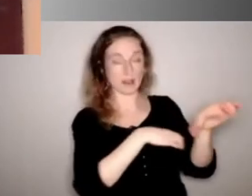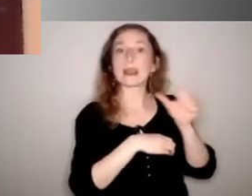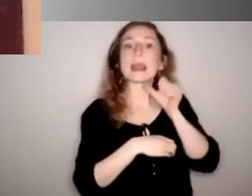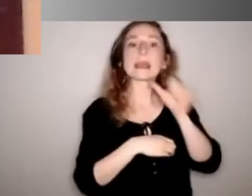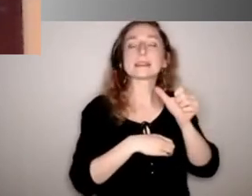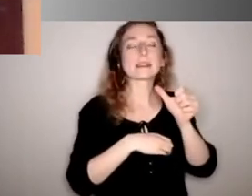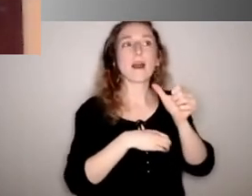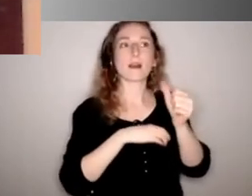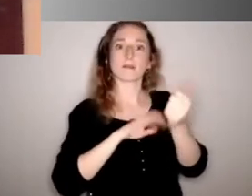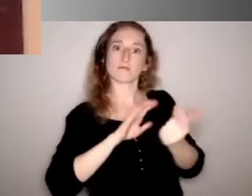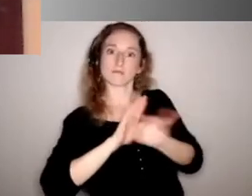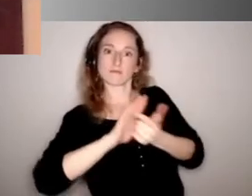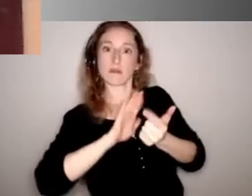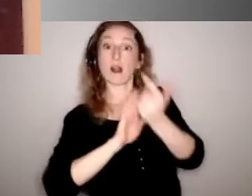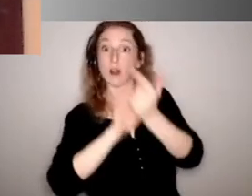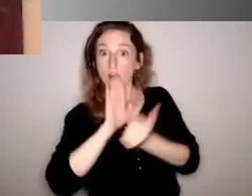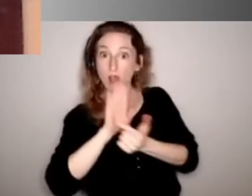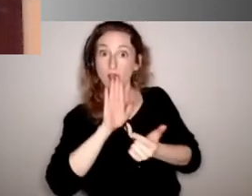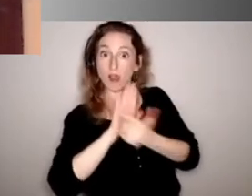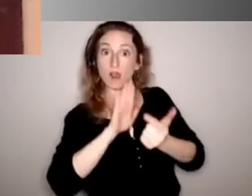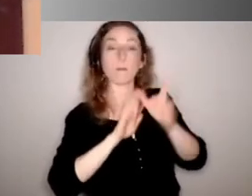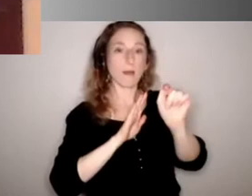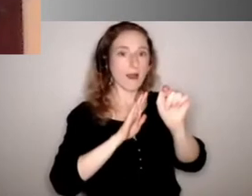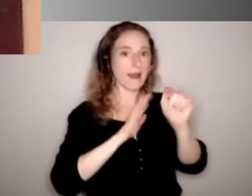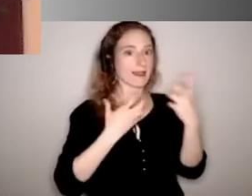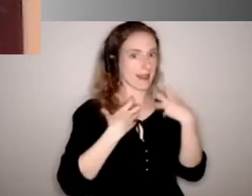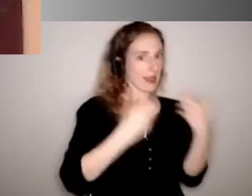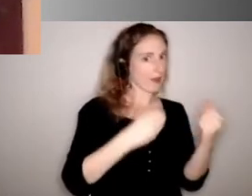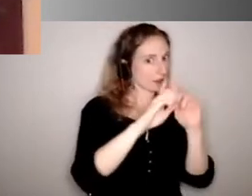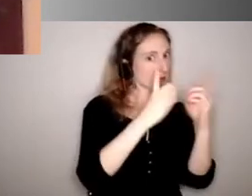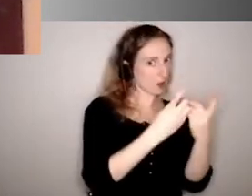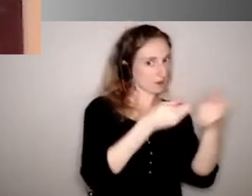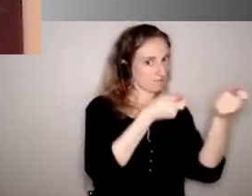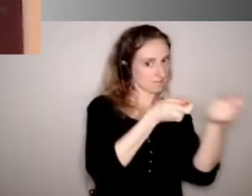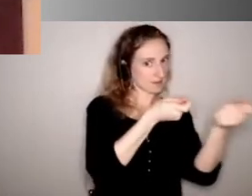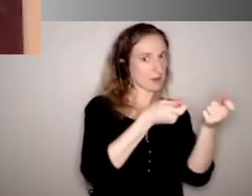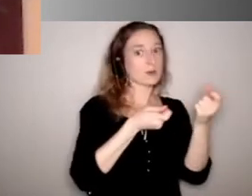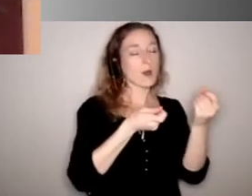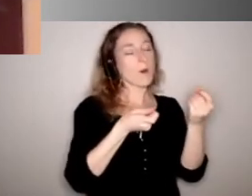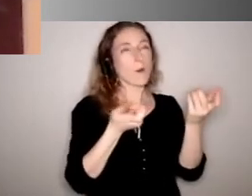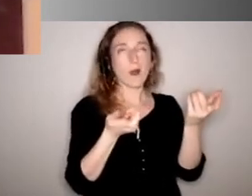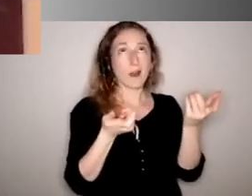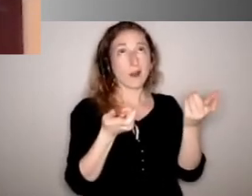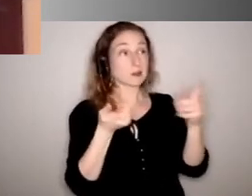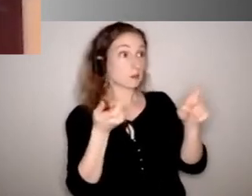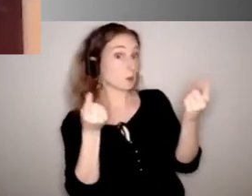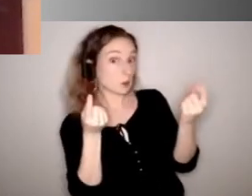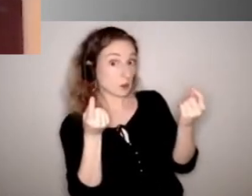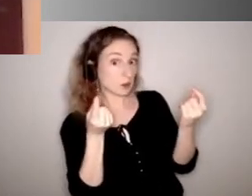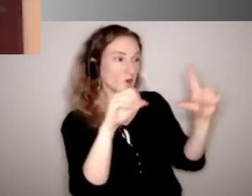law. It's something that the health department, and we're supposed to take a picture of that individual and send it to the health department and then they're going to follow. Well, we know that that's not going to happen. So